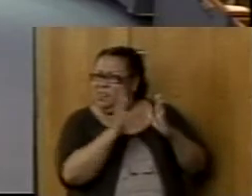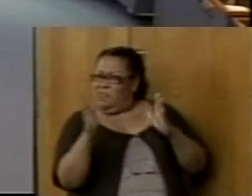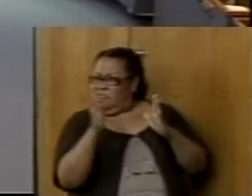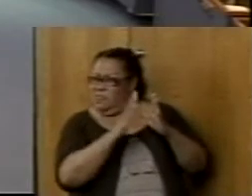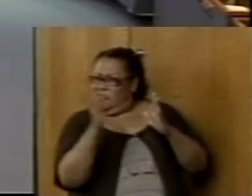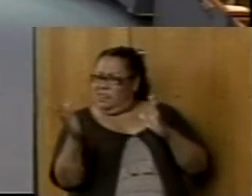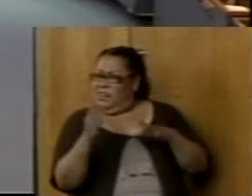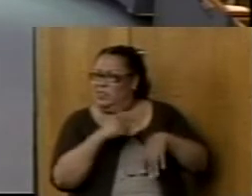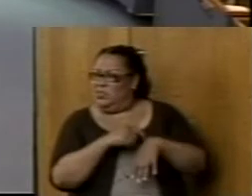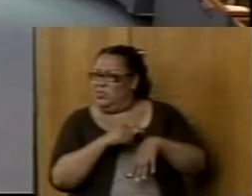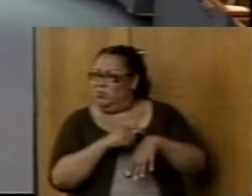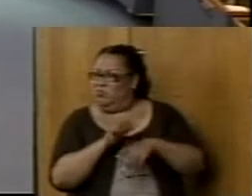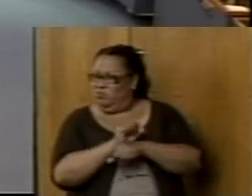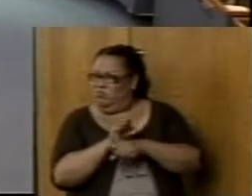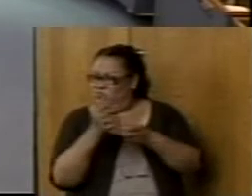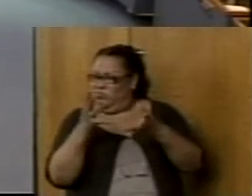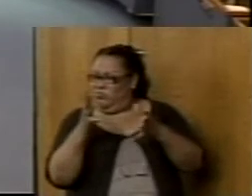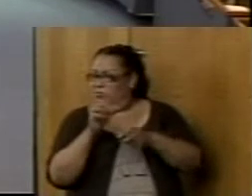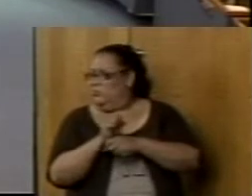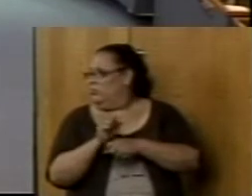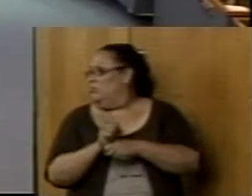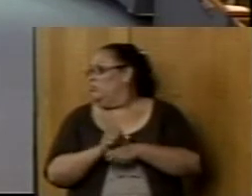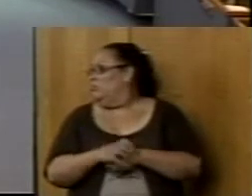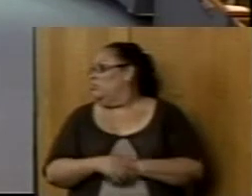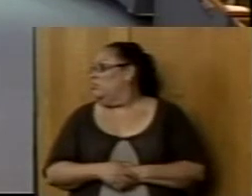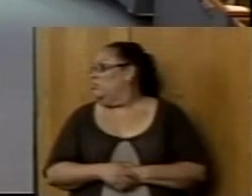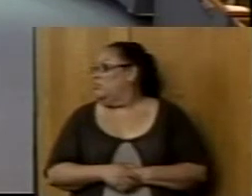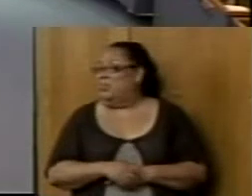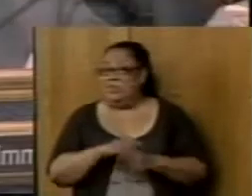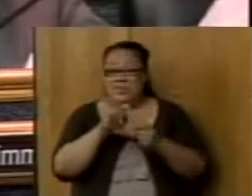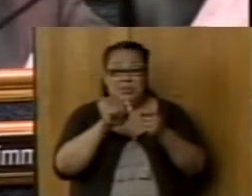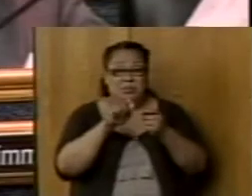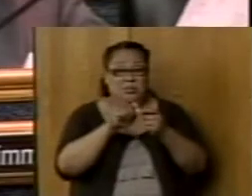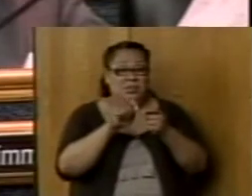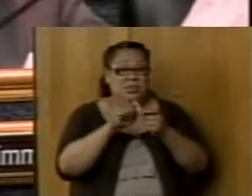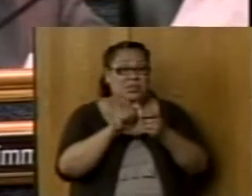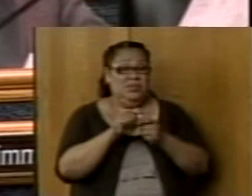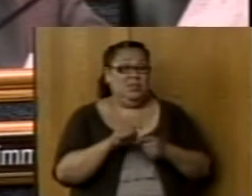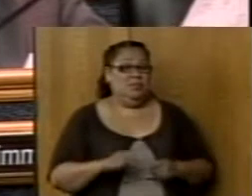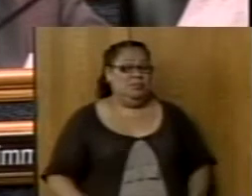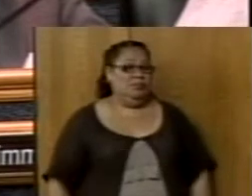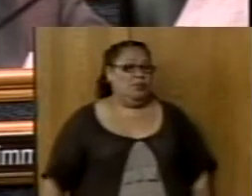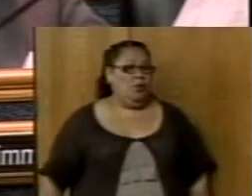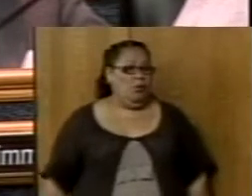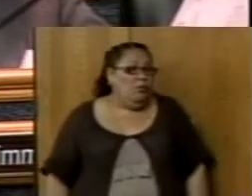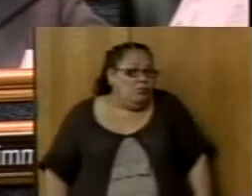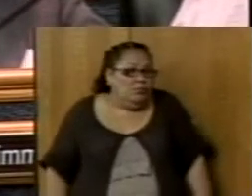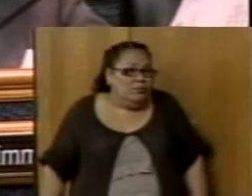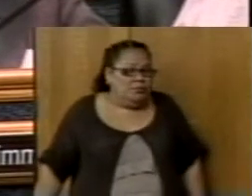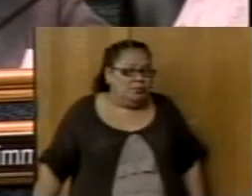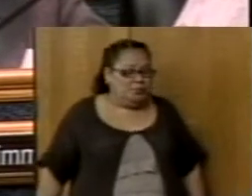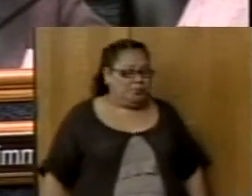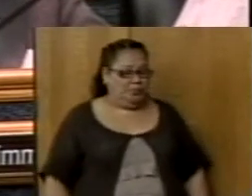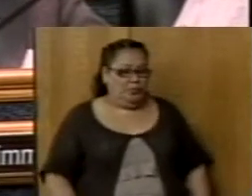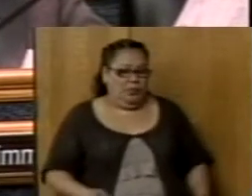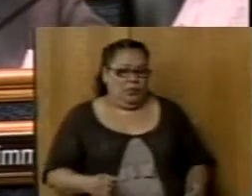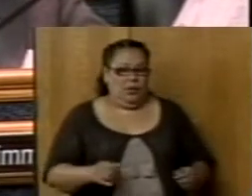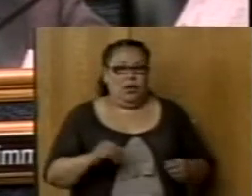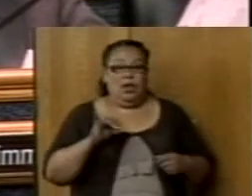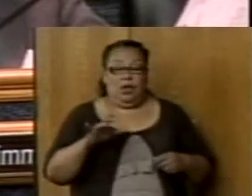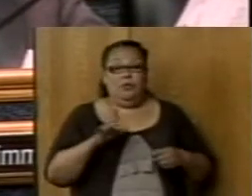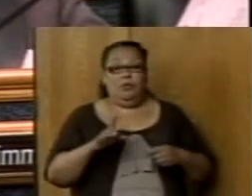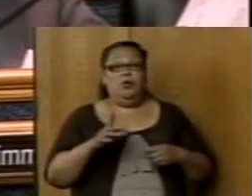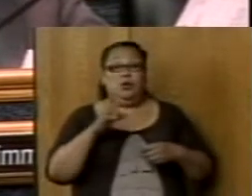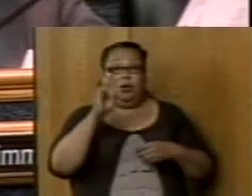to be dealt with? Yes, sir. Specifically, which one would you... if you look at landscape